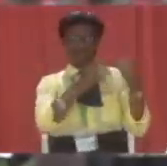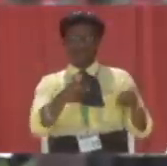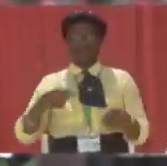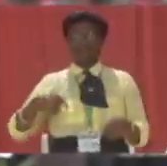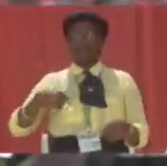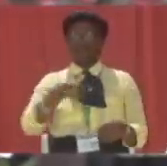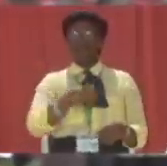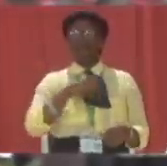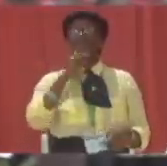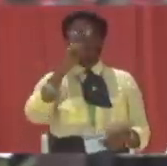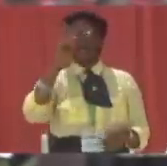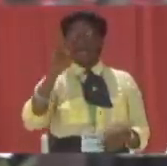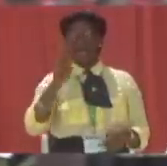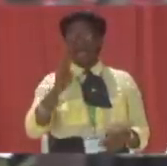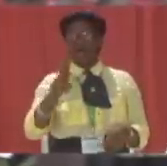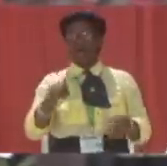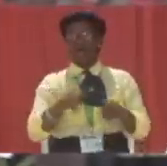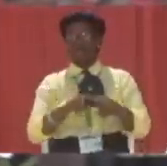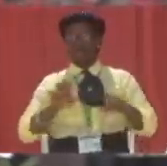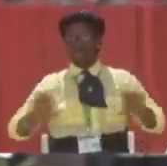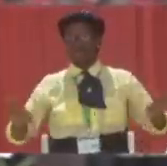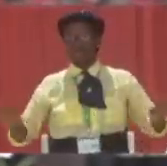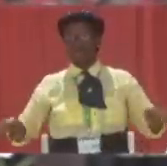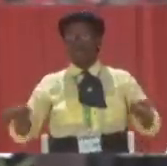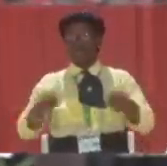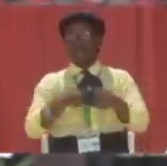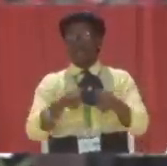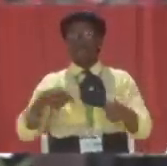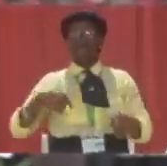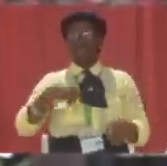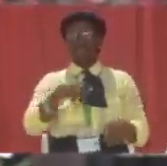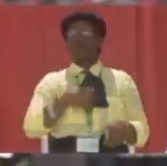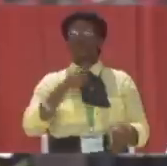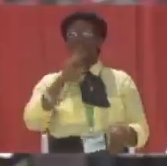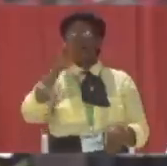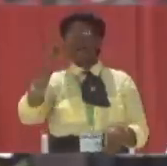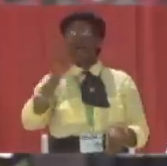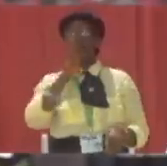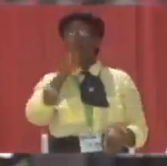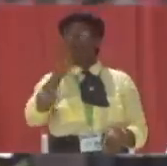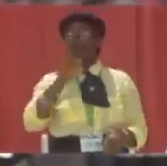as we are being anointed, we will do the same.